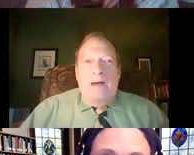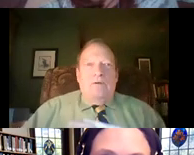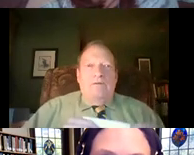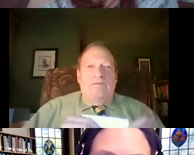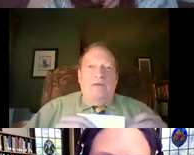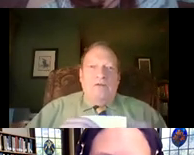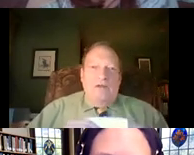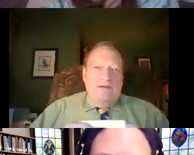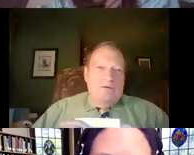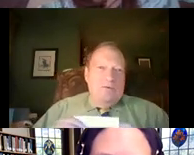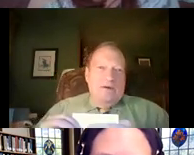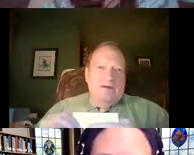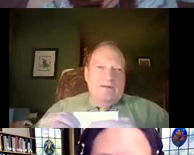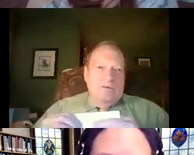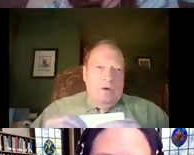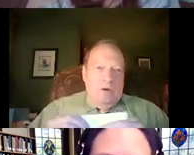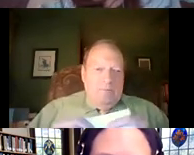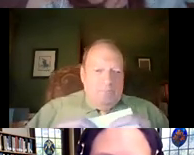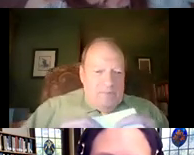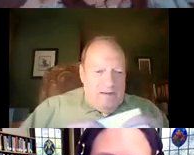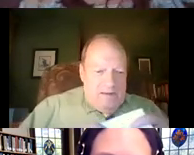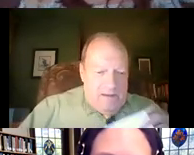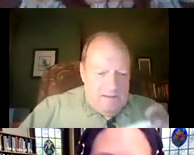about to confess to murder.